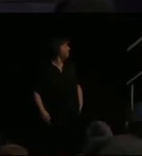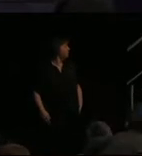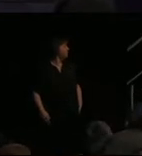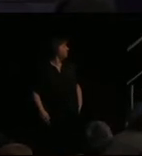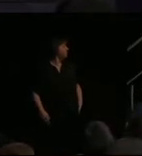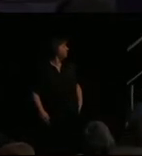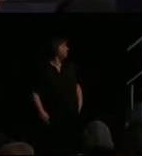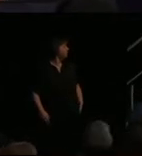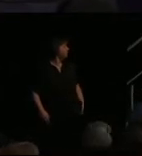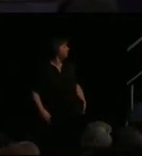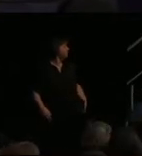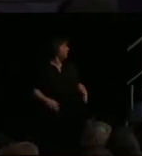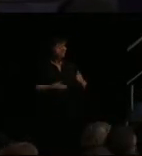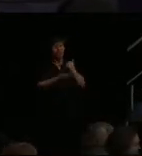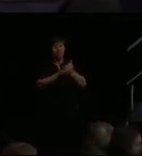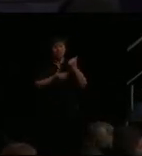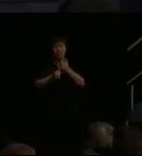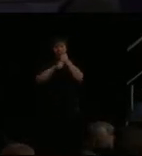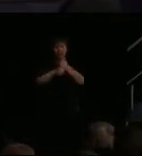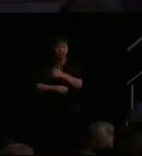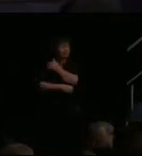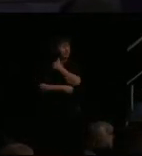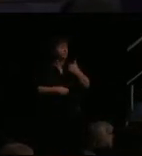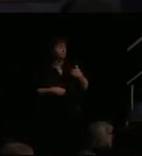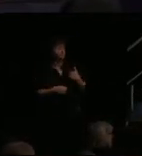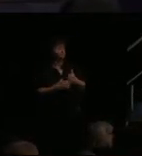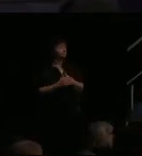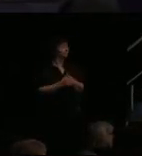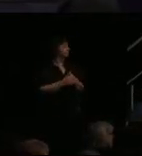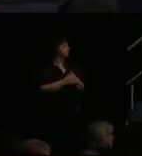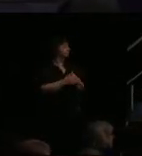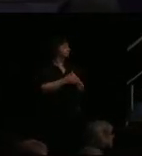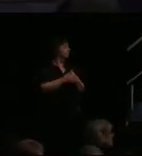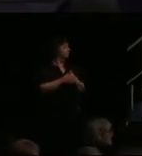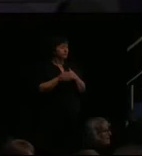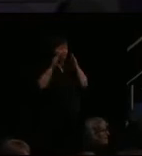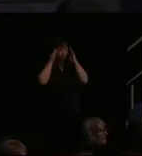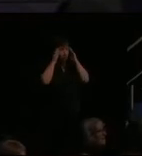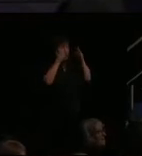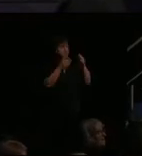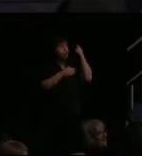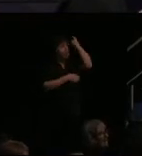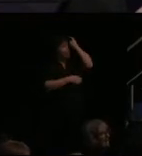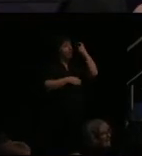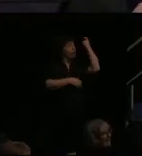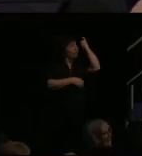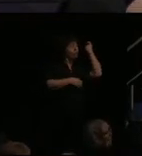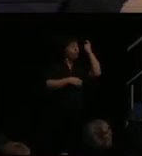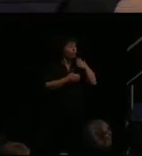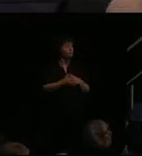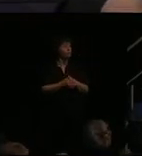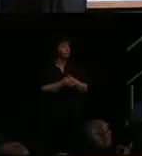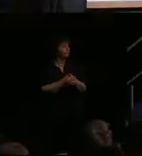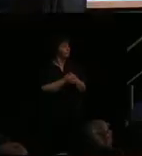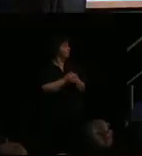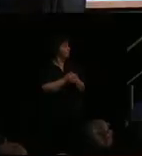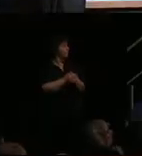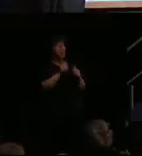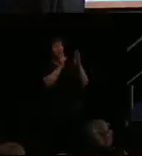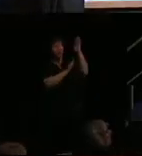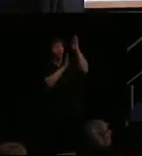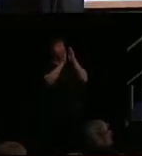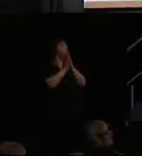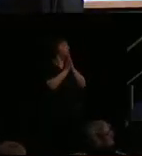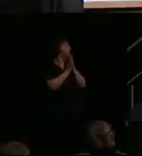be in God's house this morning. And I just want to center our thoughts a little minute as we come into the presence of God. And